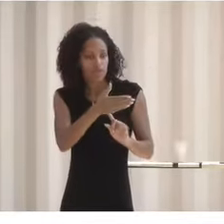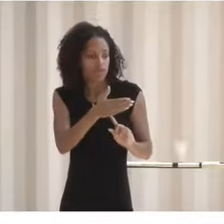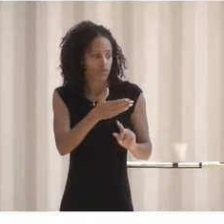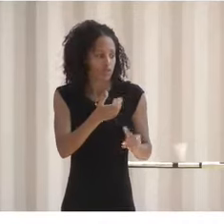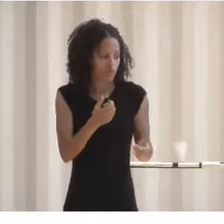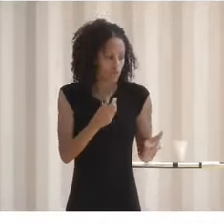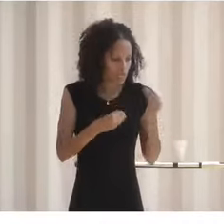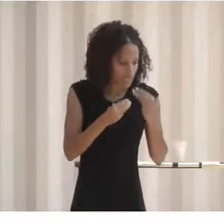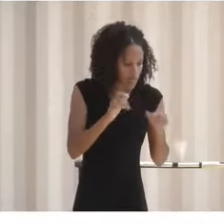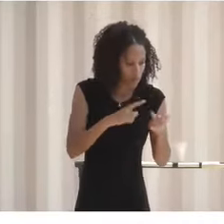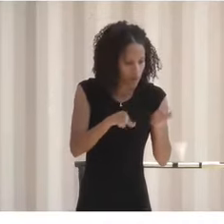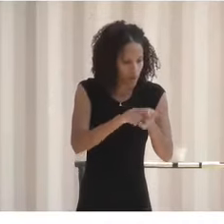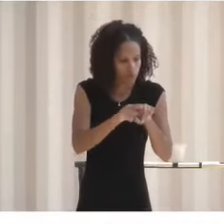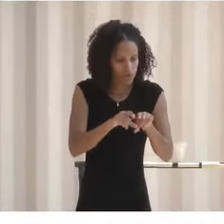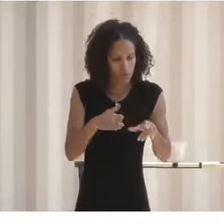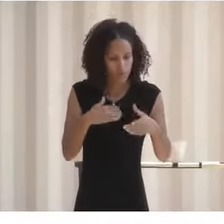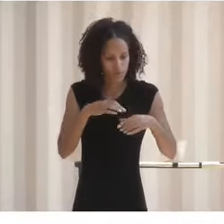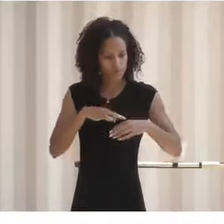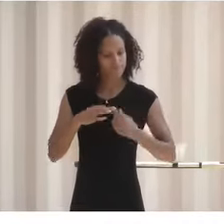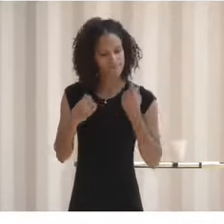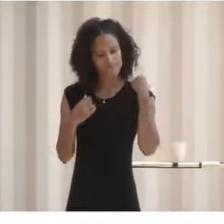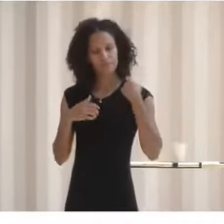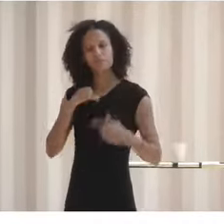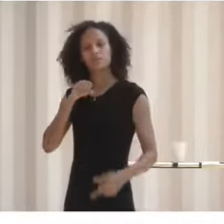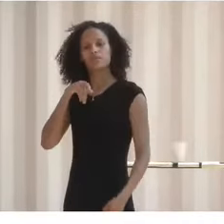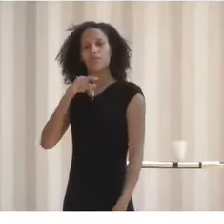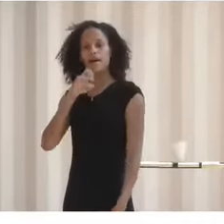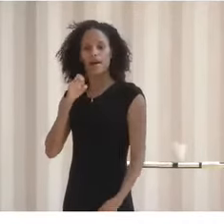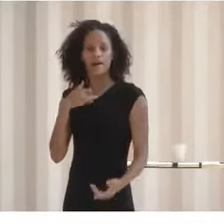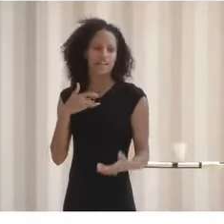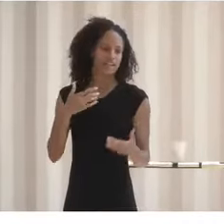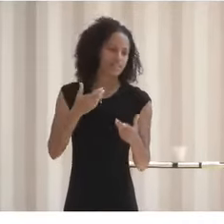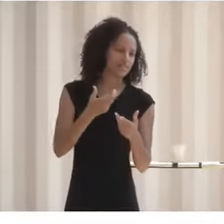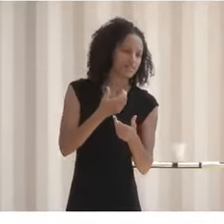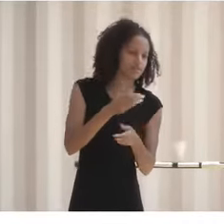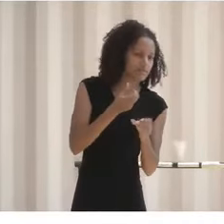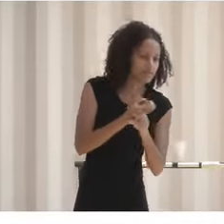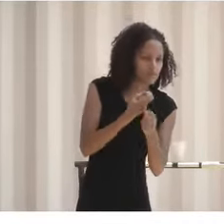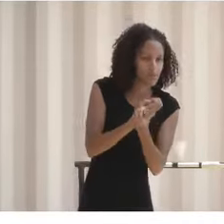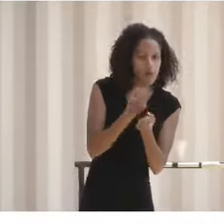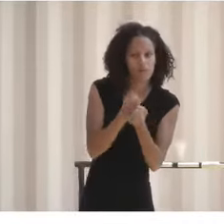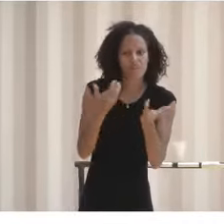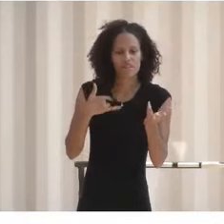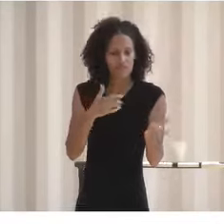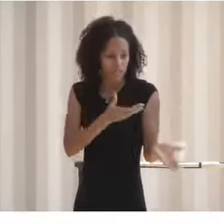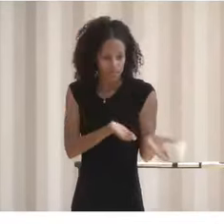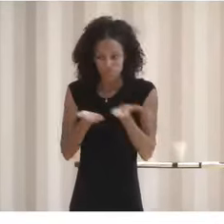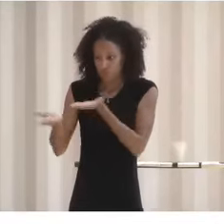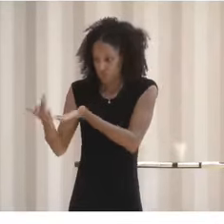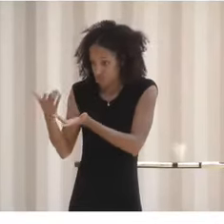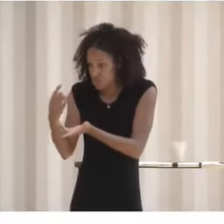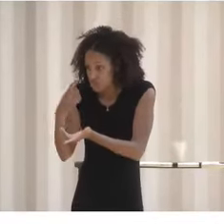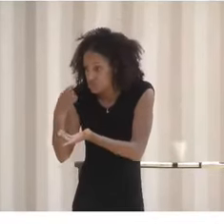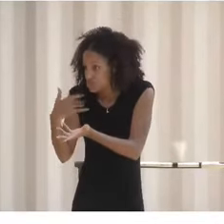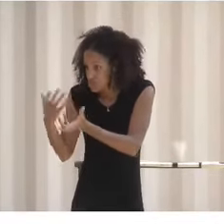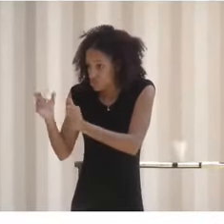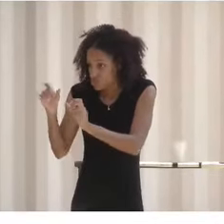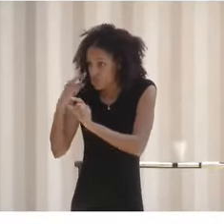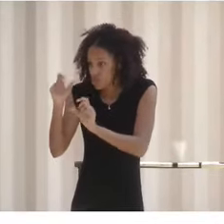spines and brought them to an artist and said, can you do something with this? And basically, fast